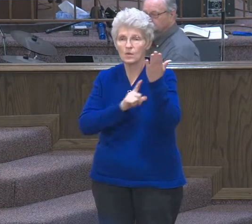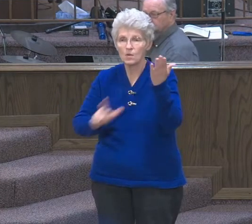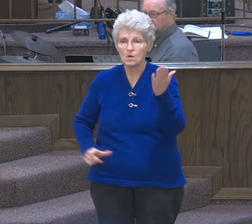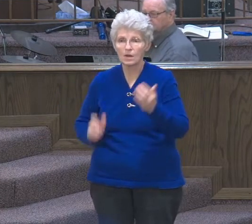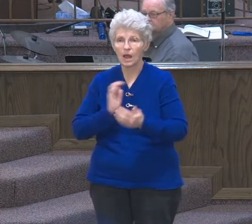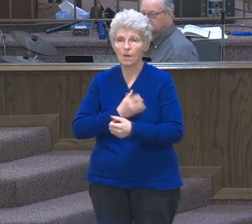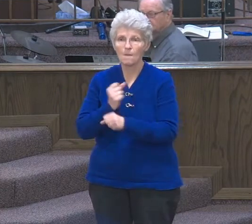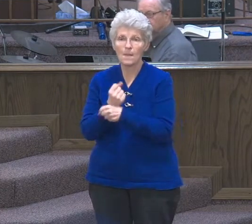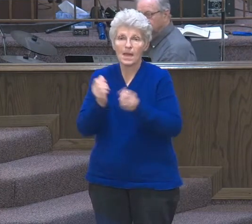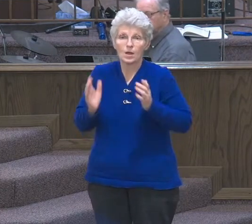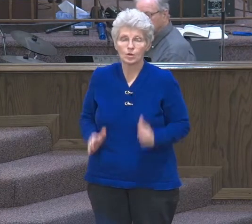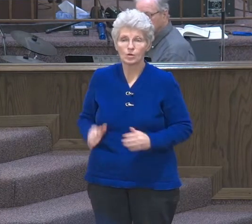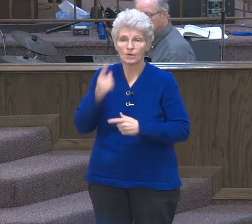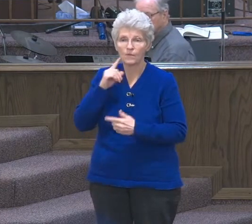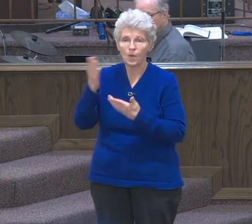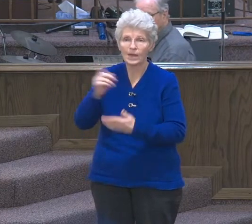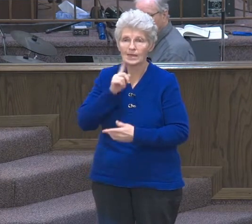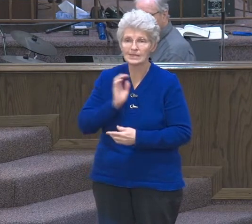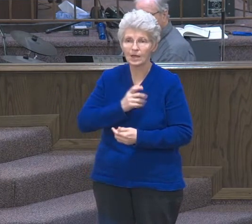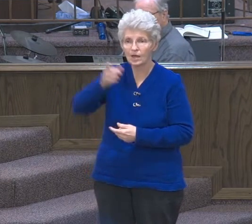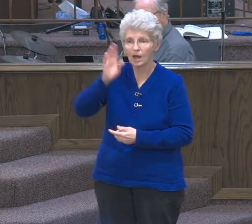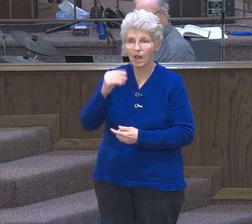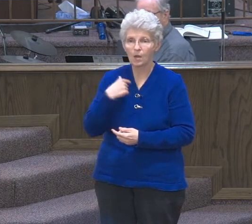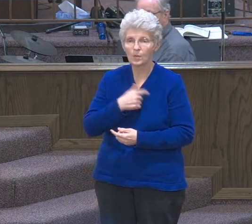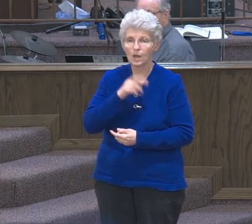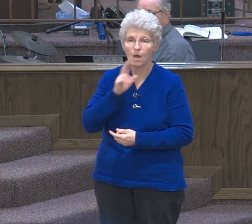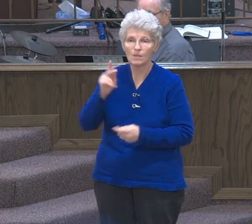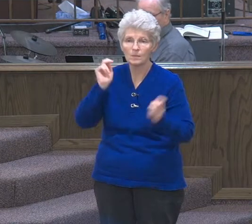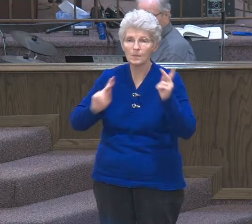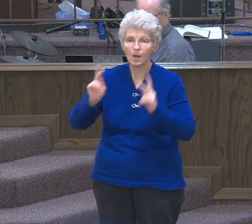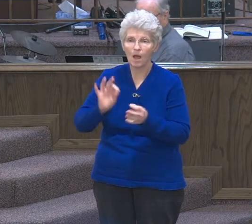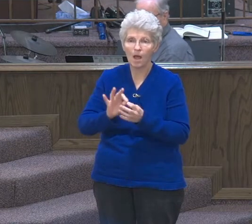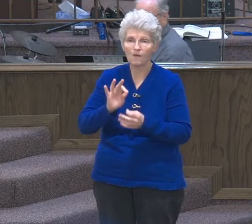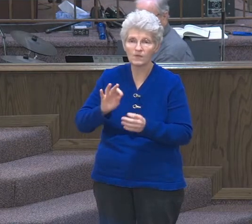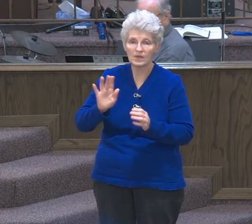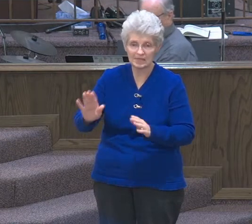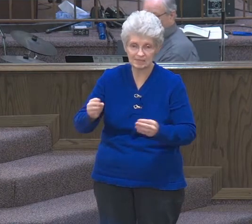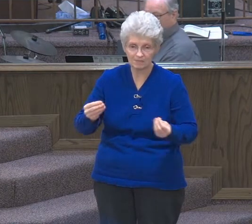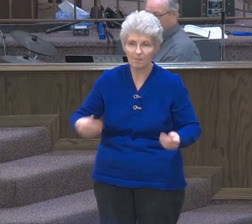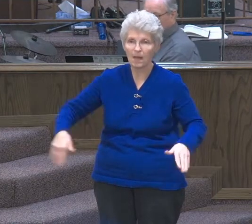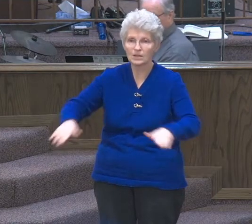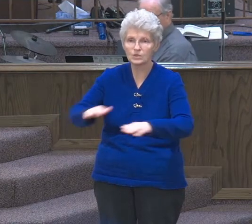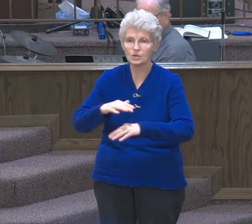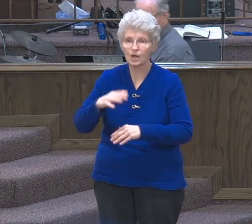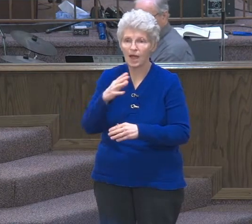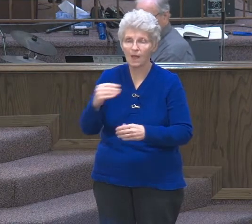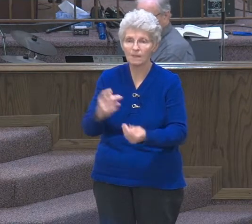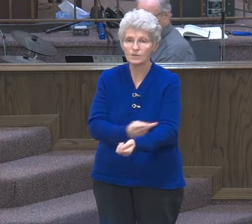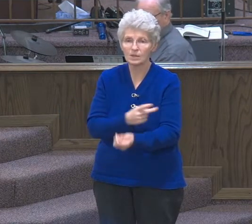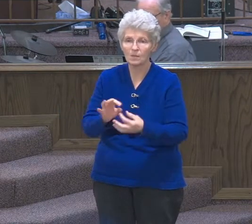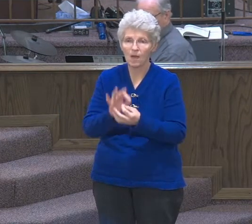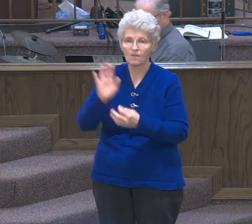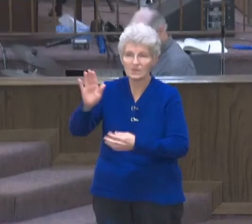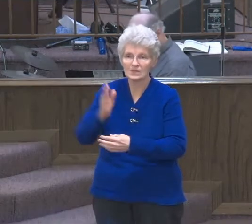Maker, for he is our God, and we are the people of his pasture and the sheep of